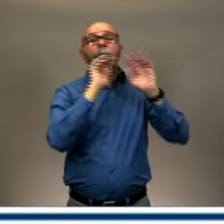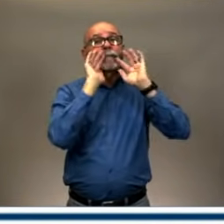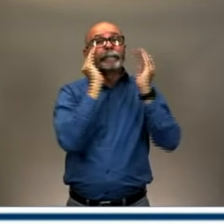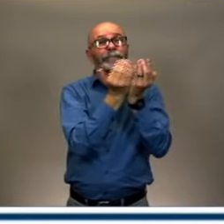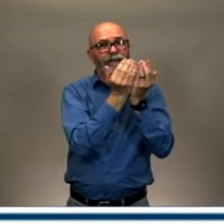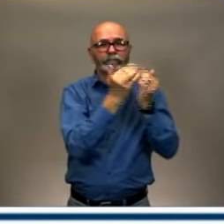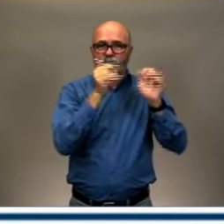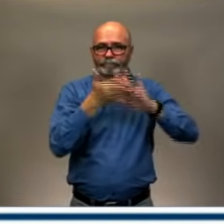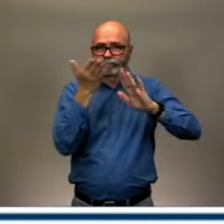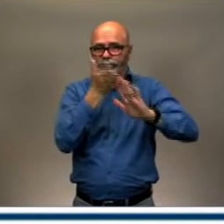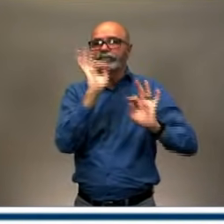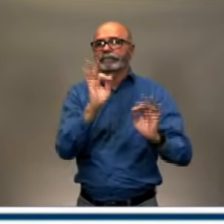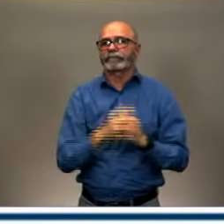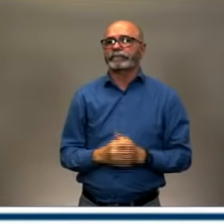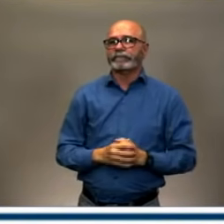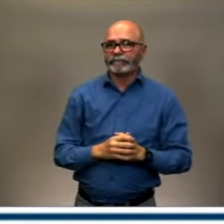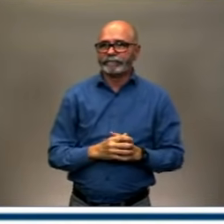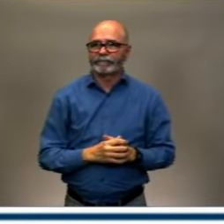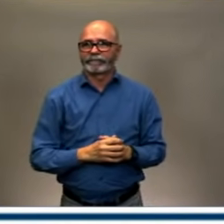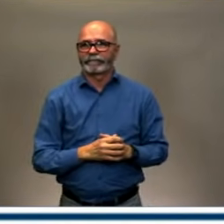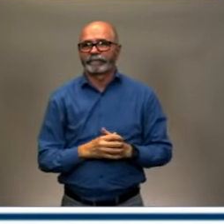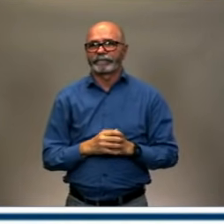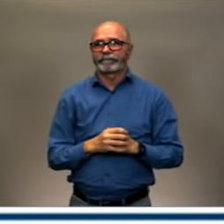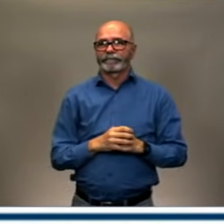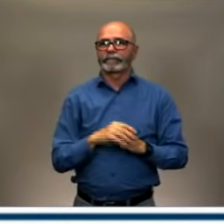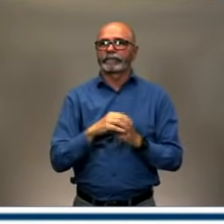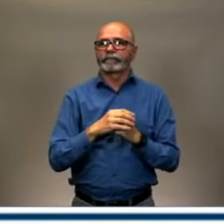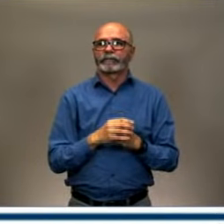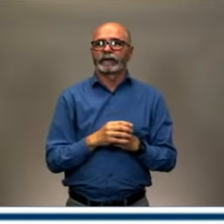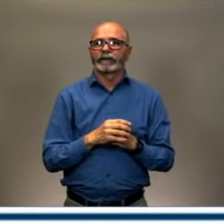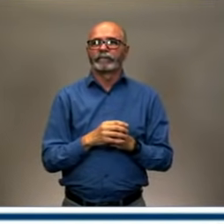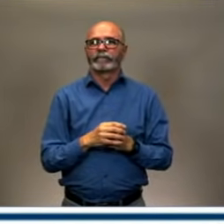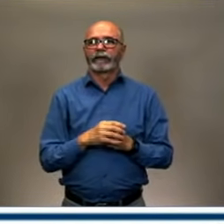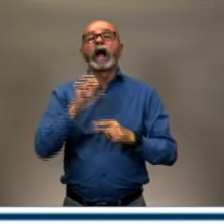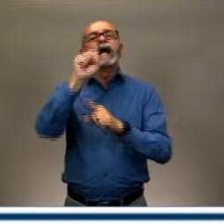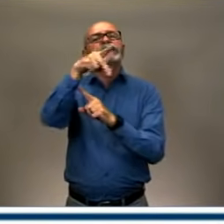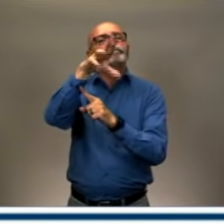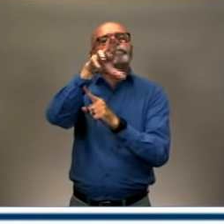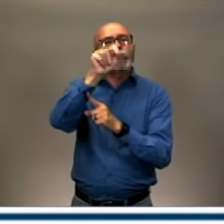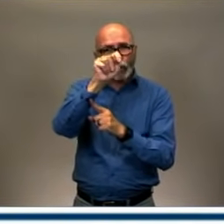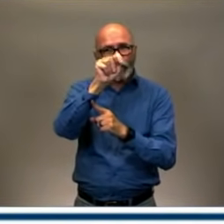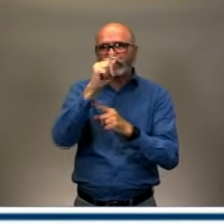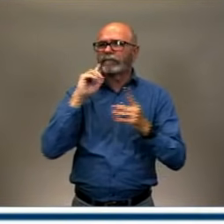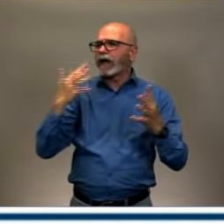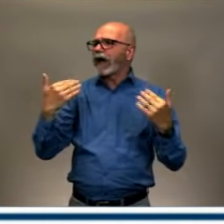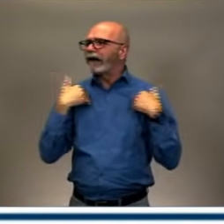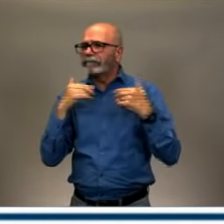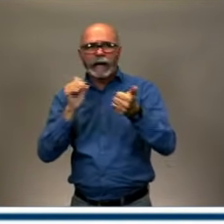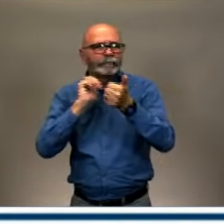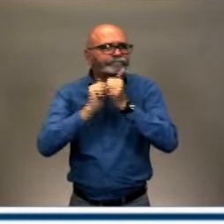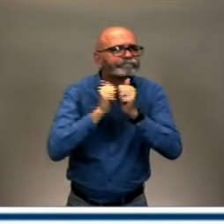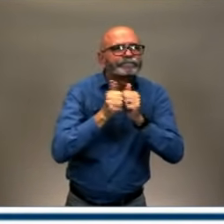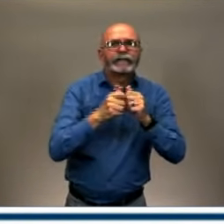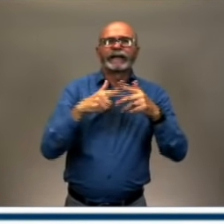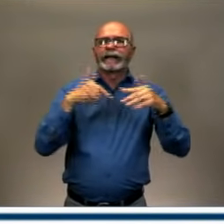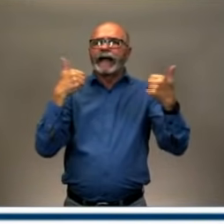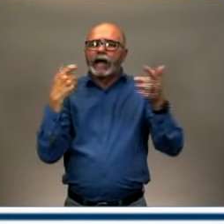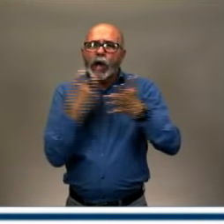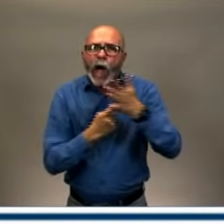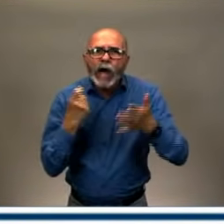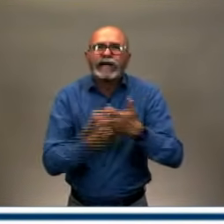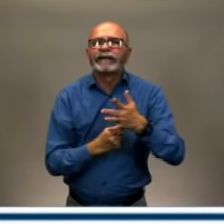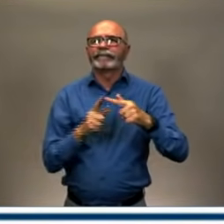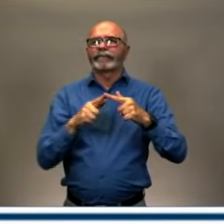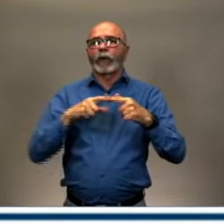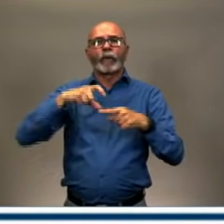sports reporters were asking me if I could inquire about organized sports such as the Maritime Hockey League or the Quebec Major Junior Hockey